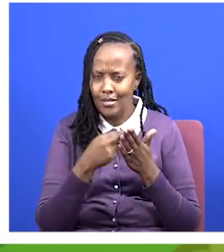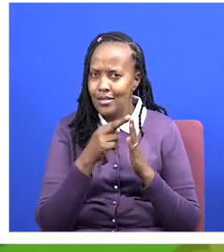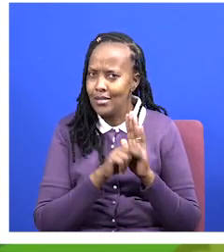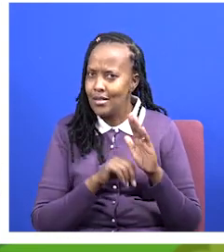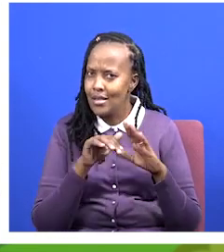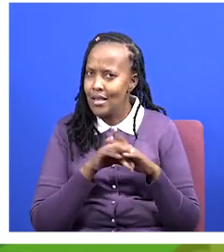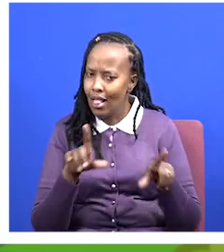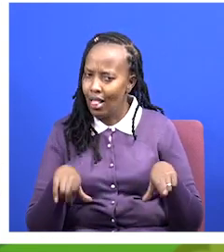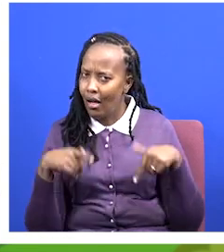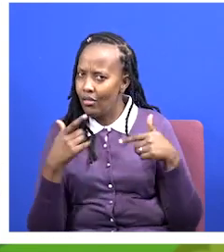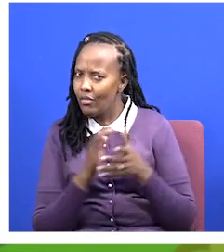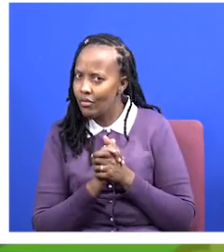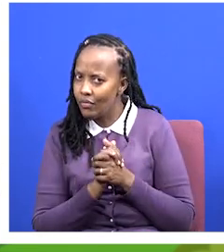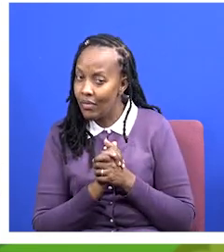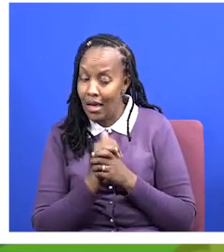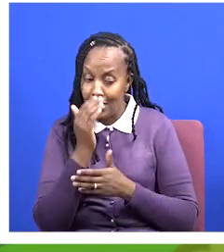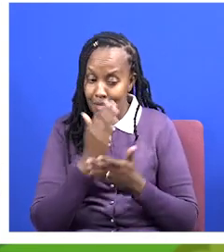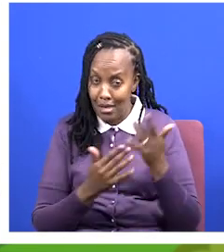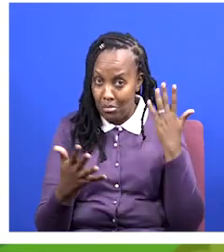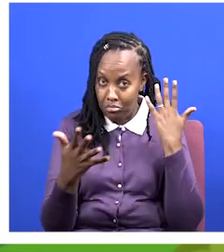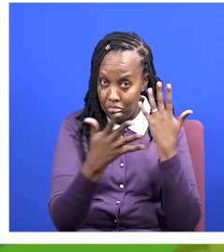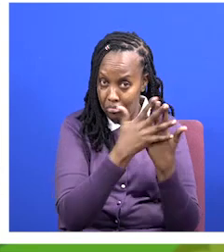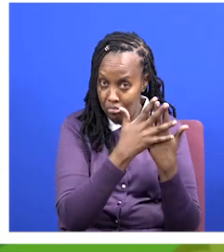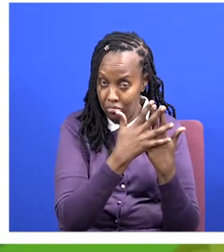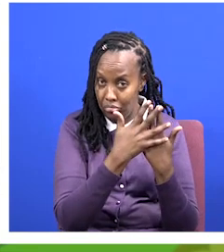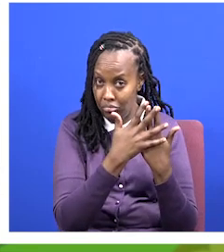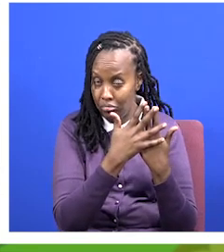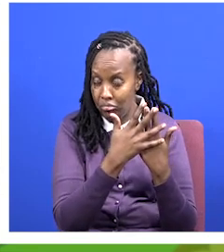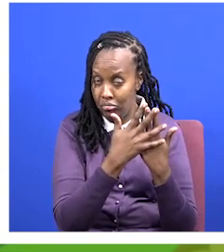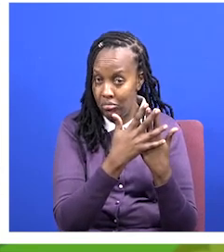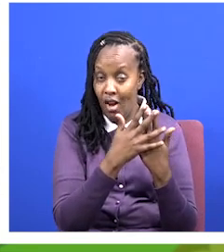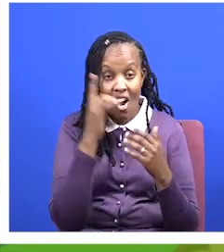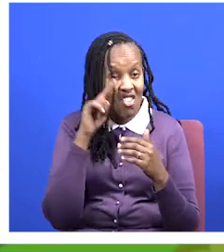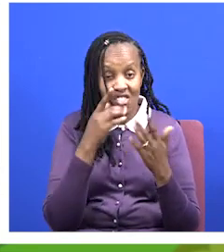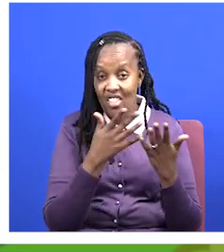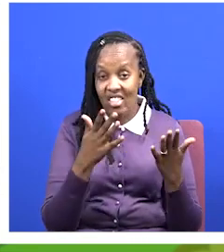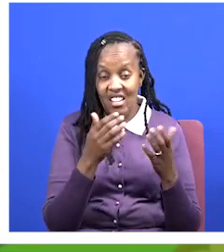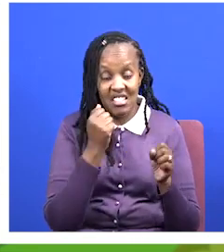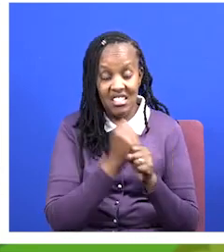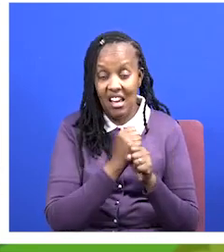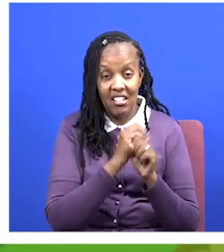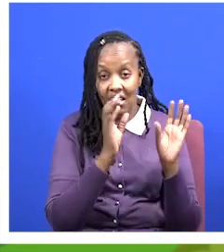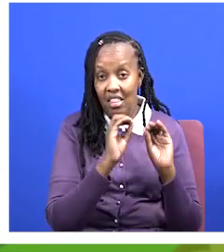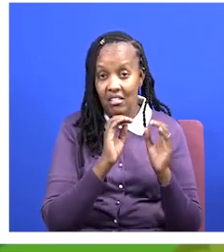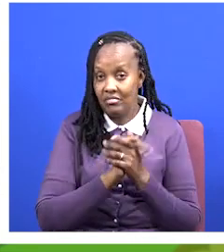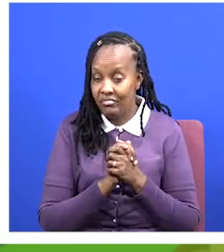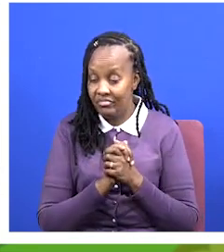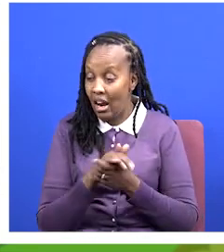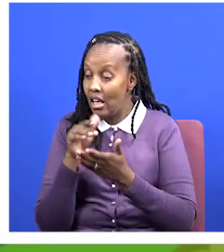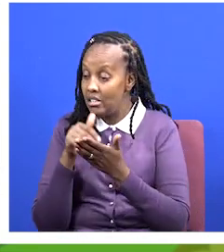lives. Some people are imprisoned unfairly. They are sent to